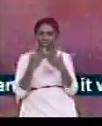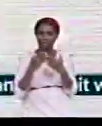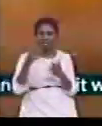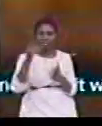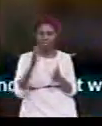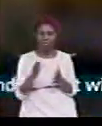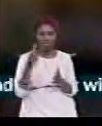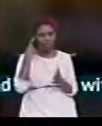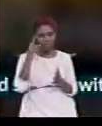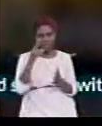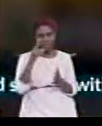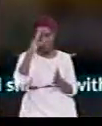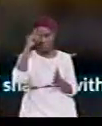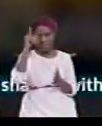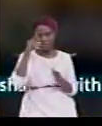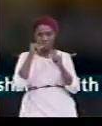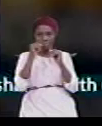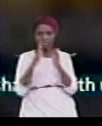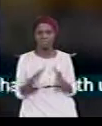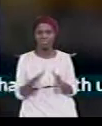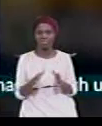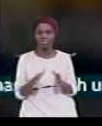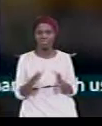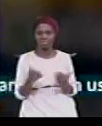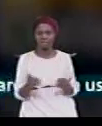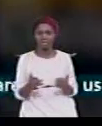message. Can you help us run again?